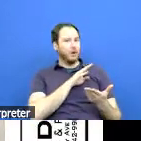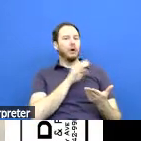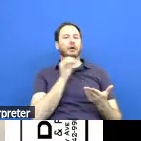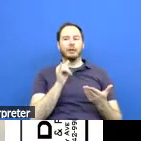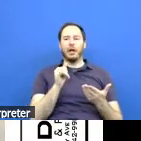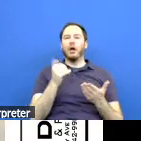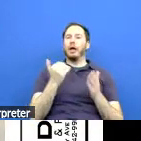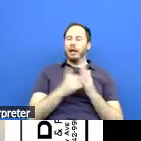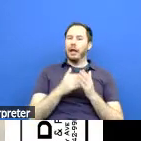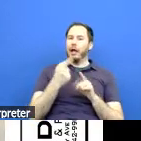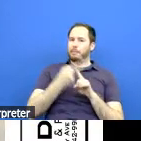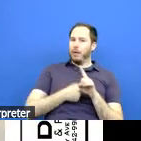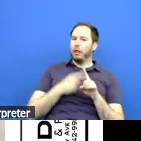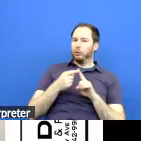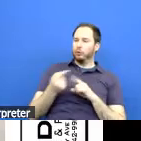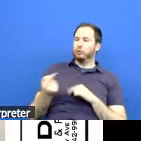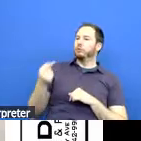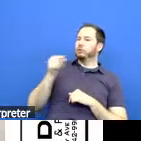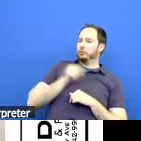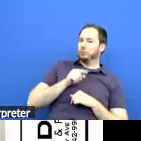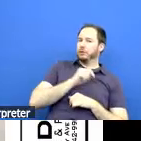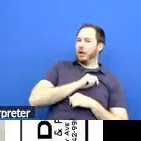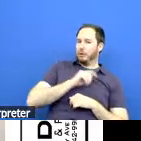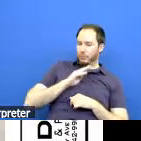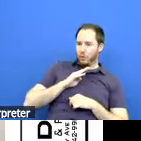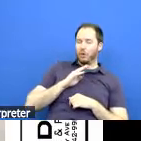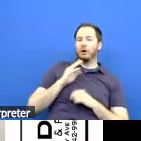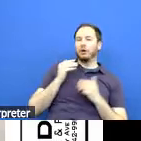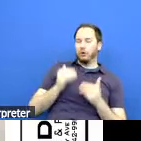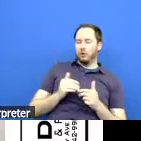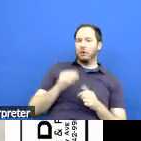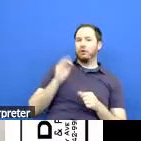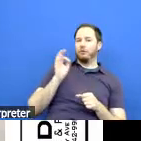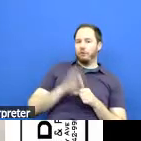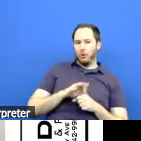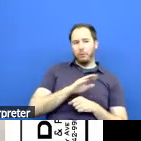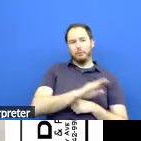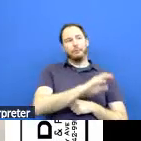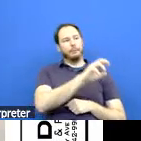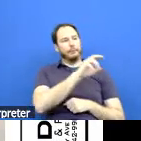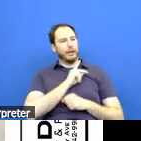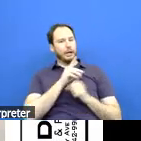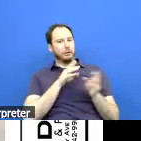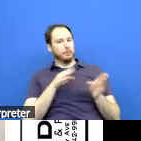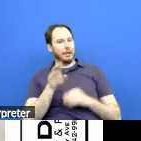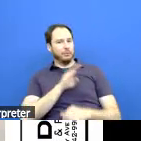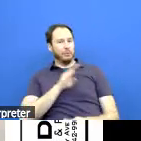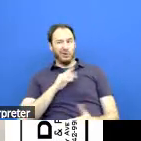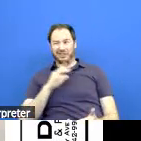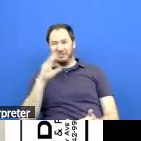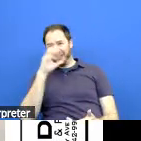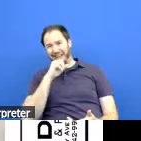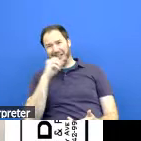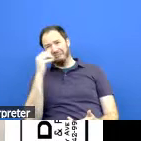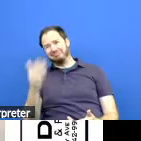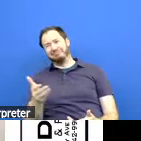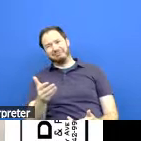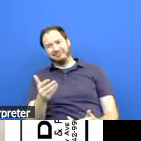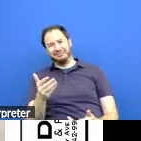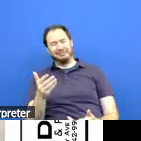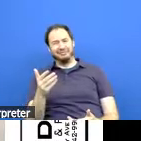month. And then when they approve it, it goes back to the planning board. So if I were to guess, you would maybe